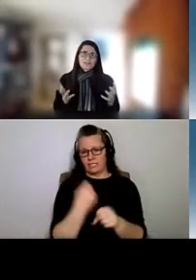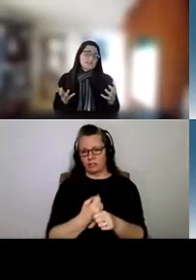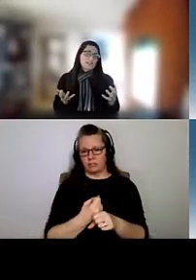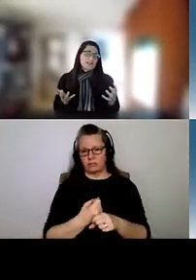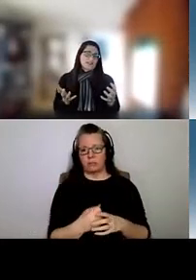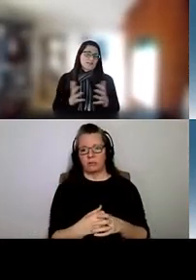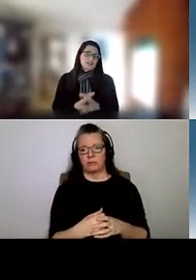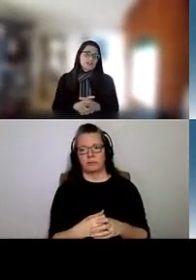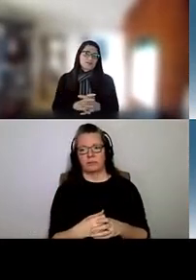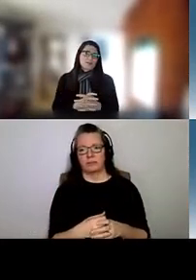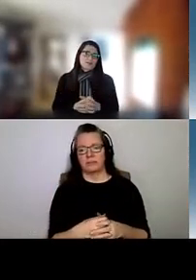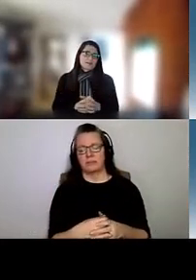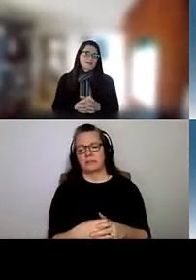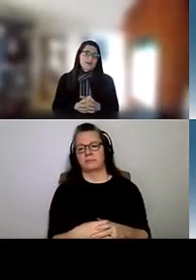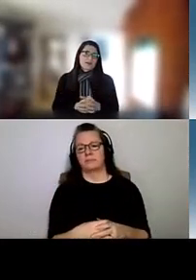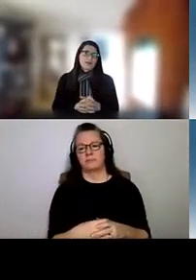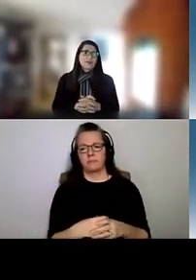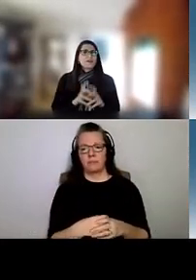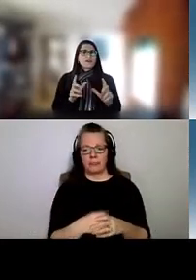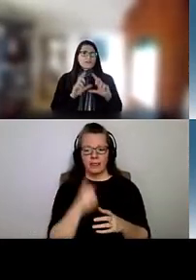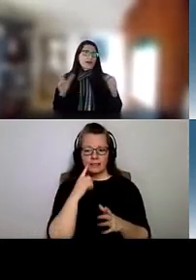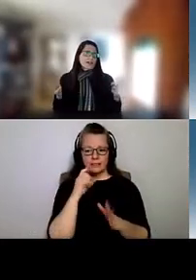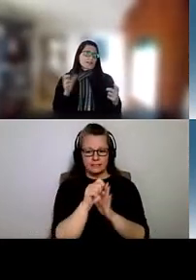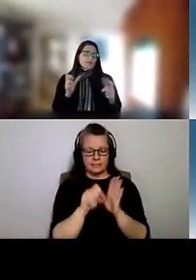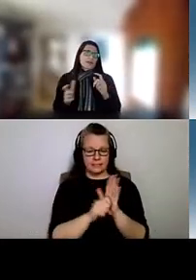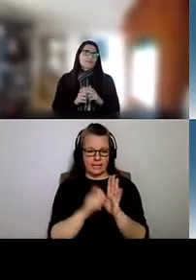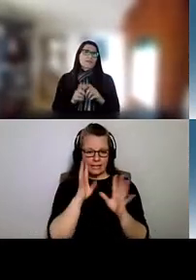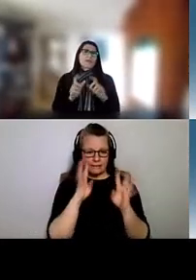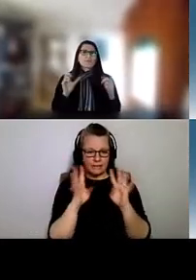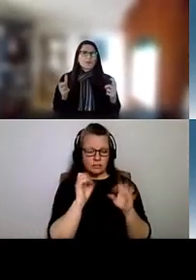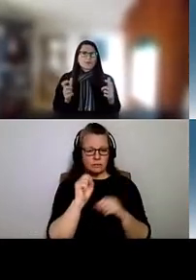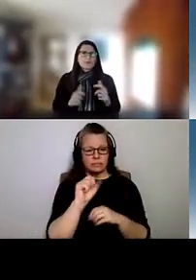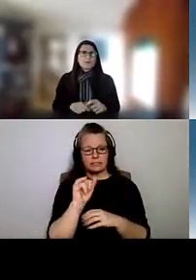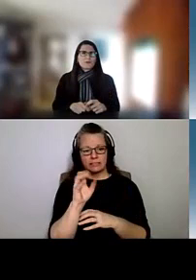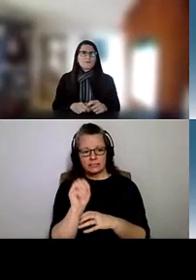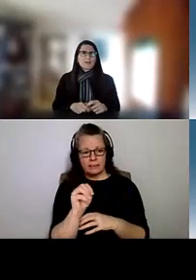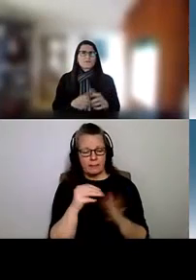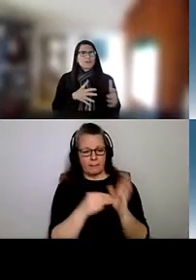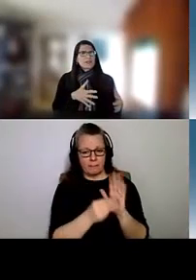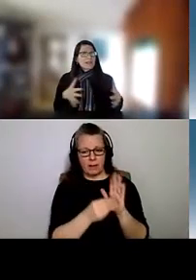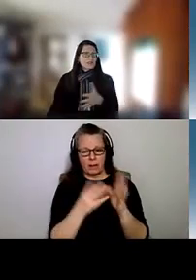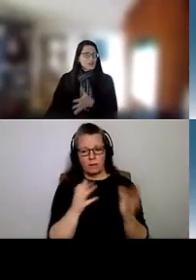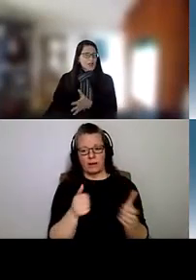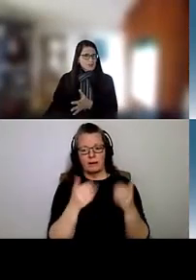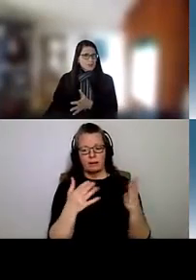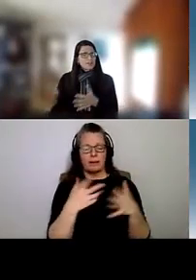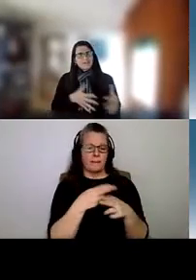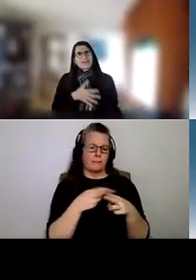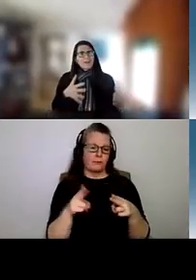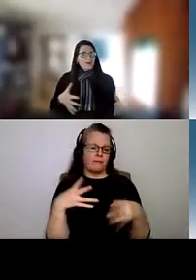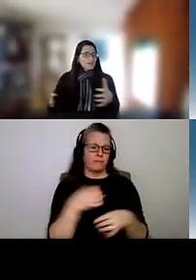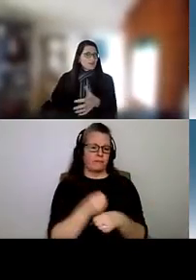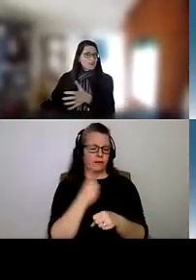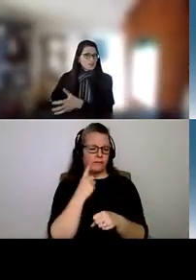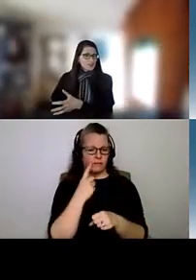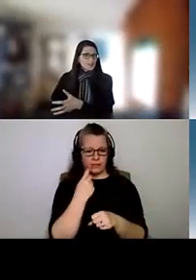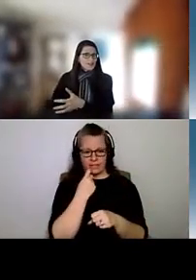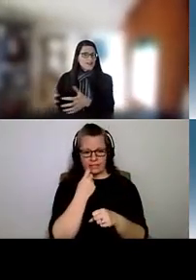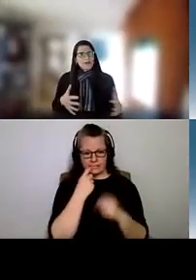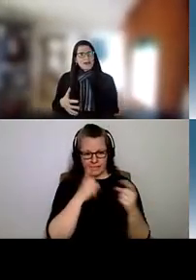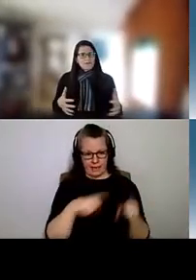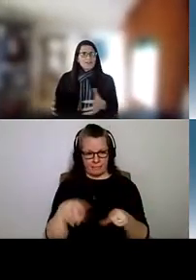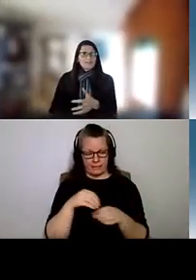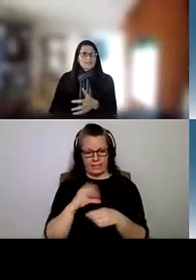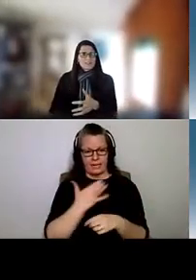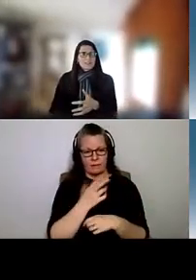things like our state innovation or SIM model. So I just want to provide a brief overview of kind of the latest chapter in our ongoing journey